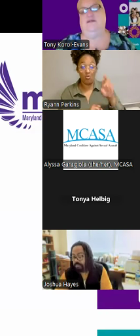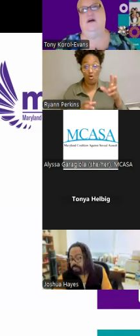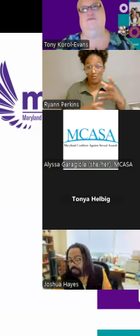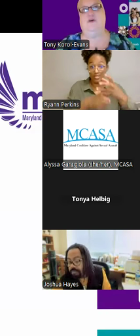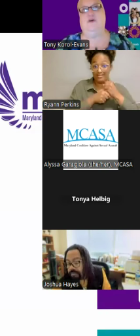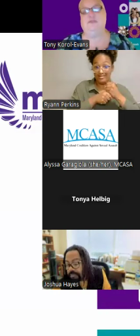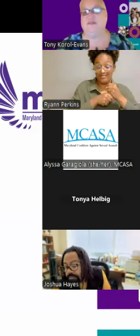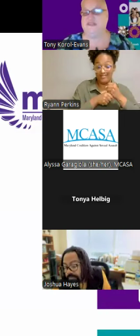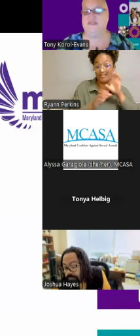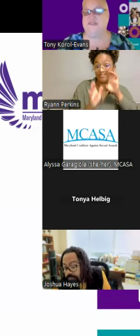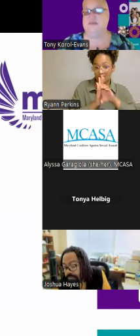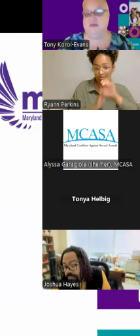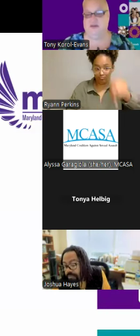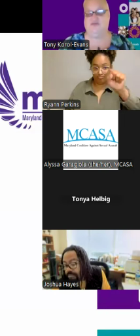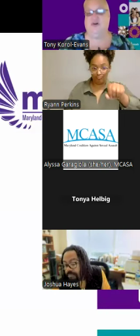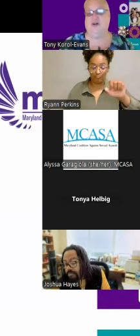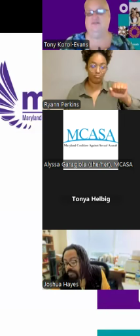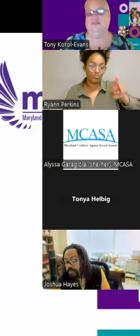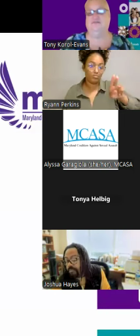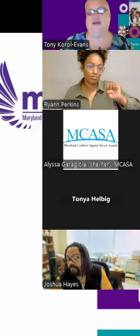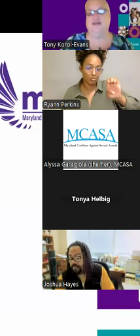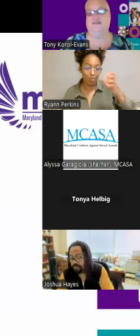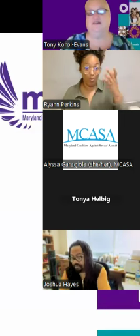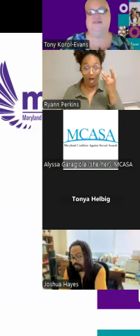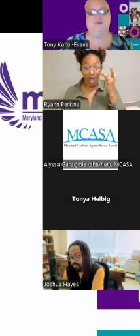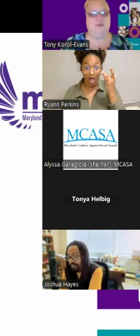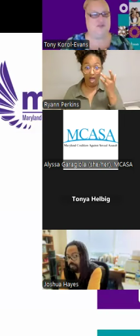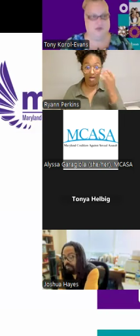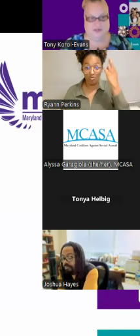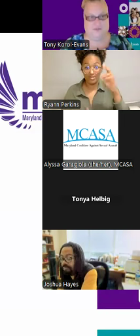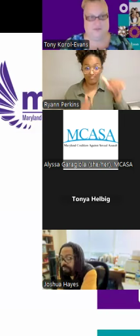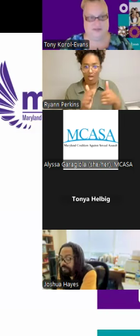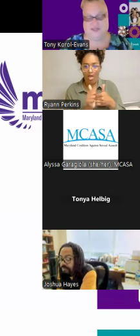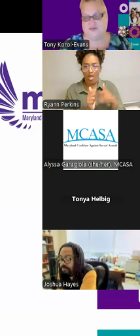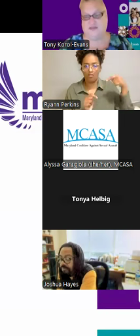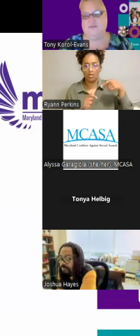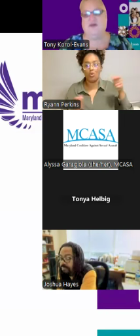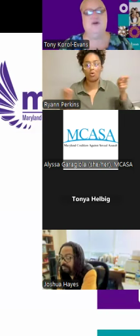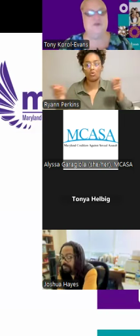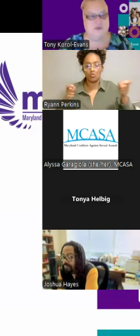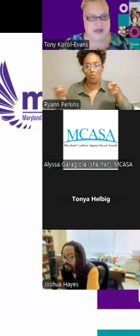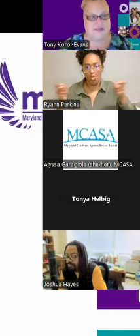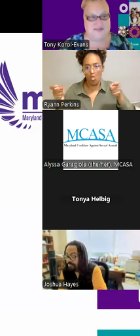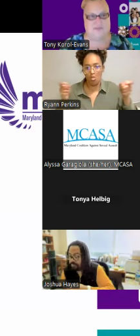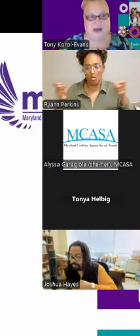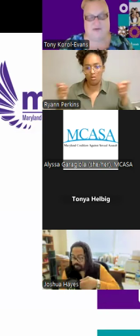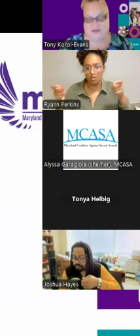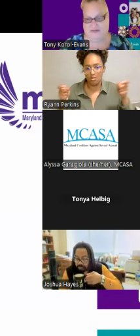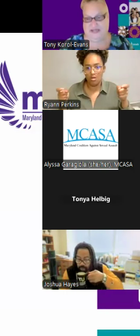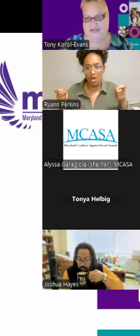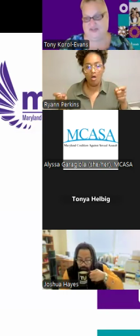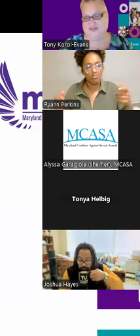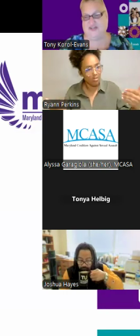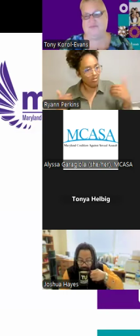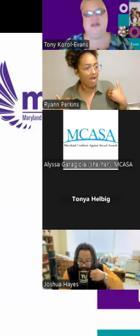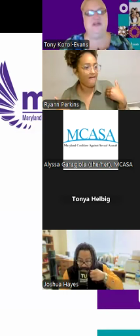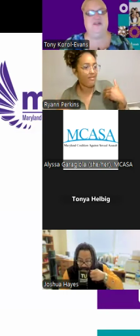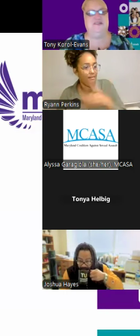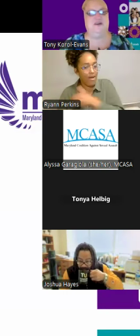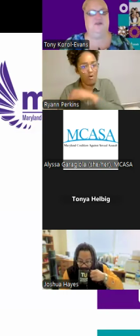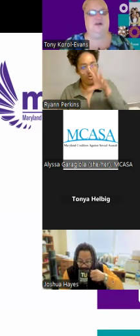a form of abuse because it's about control, right? It's about controlling the person, showing them who has the power in the